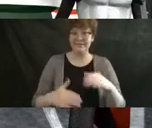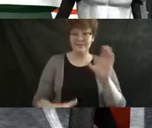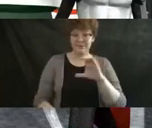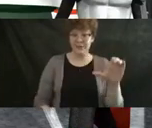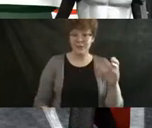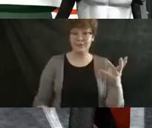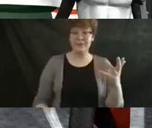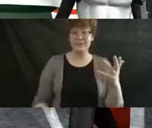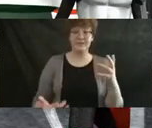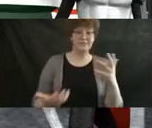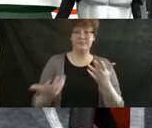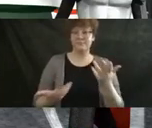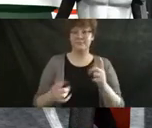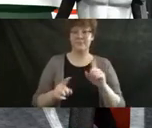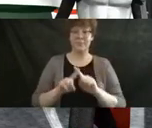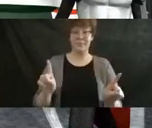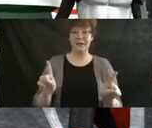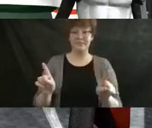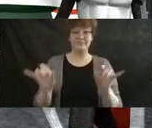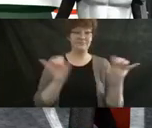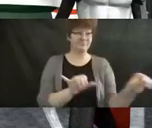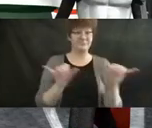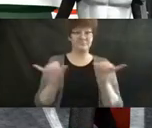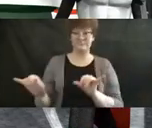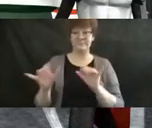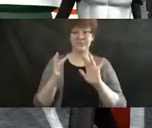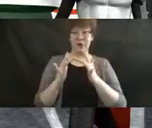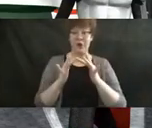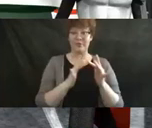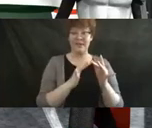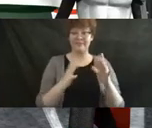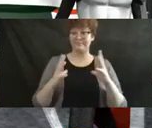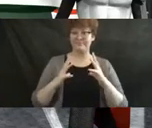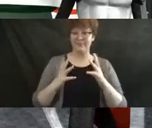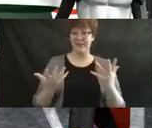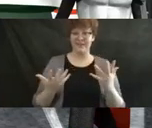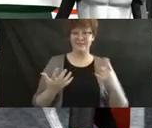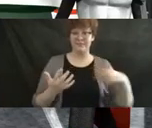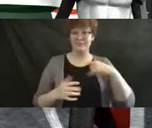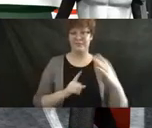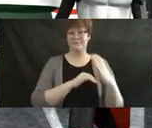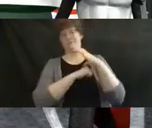but like you, the online format has been thrust upon us.